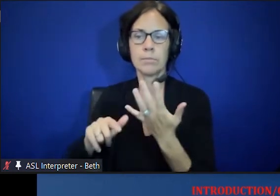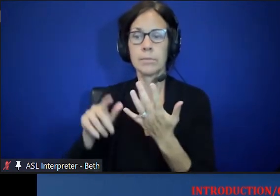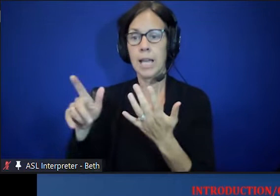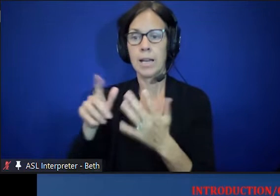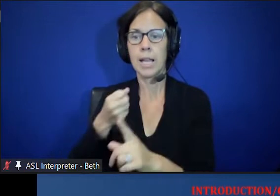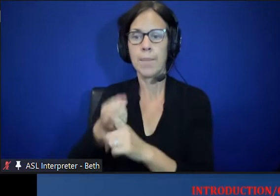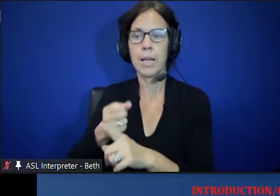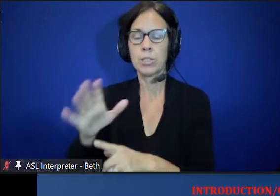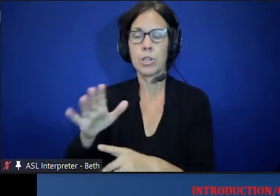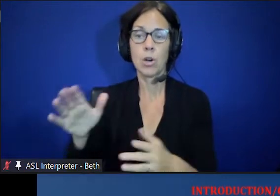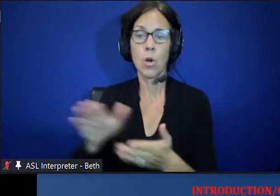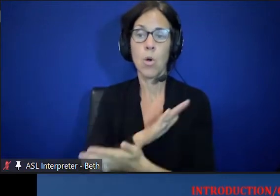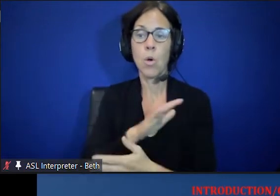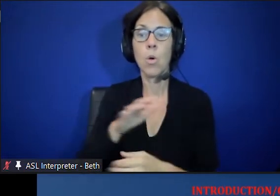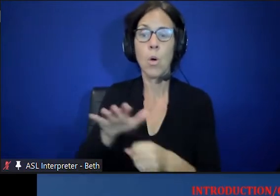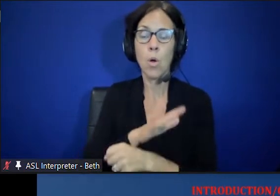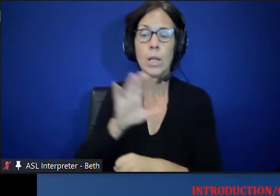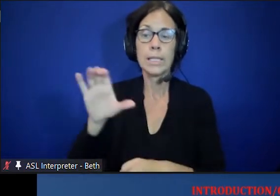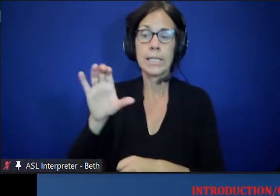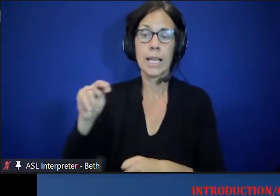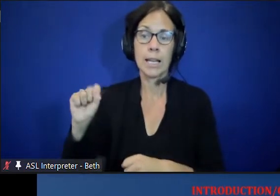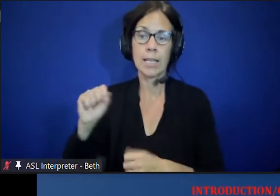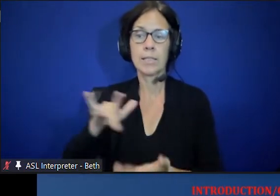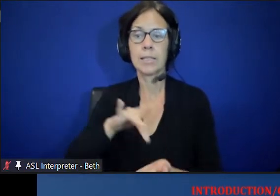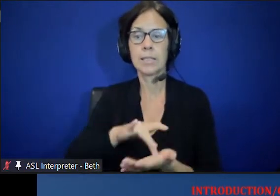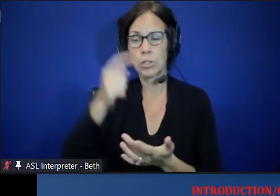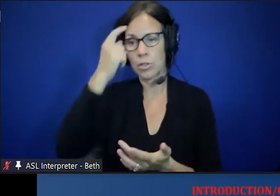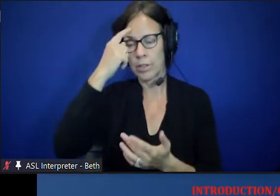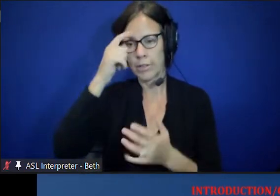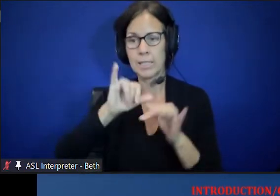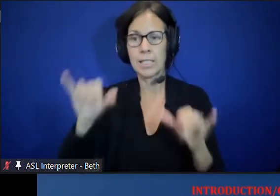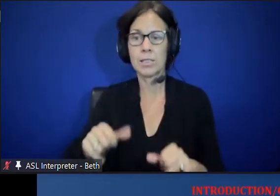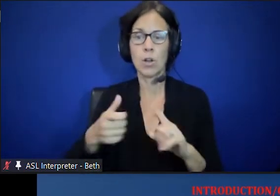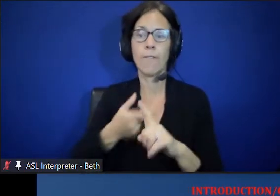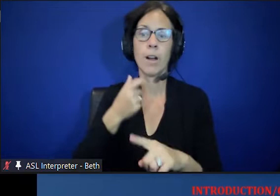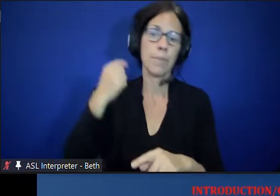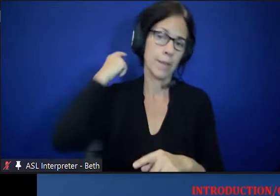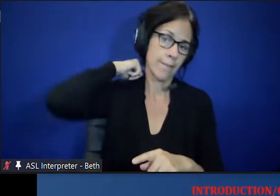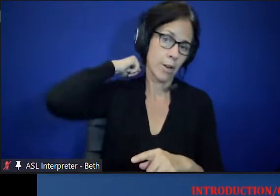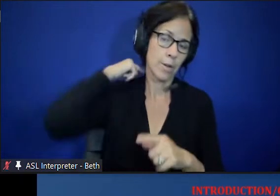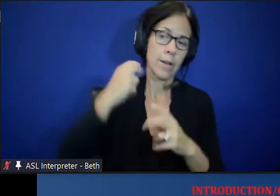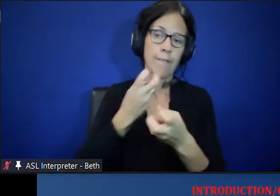system. So that's spinal and brain. So from the thoracic vertebrae down, she's basically,